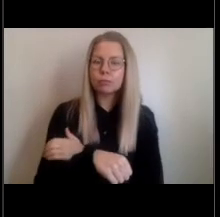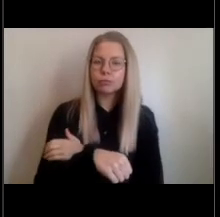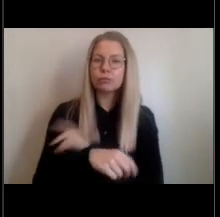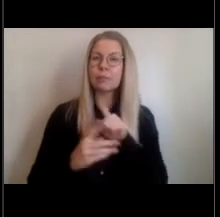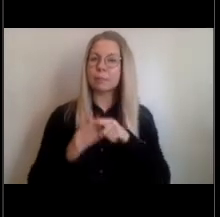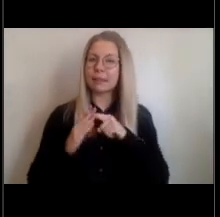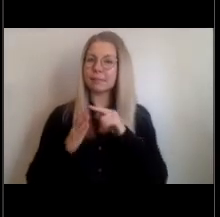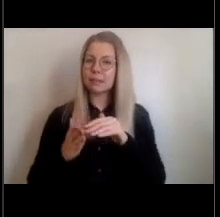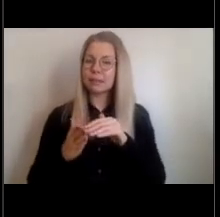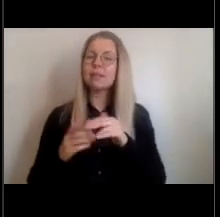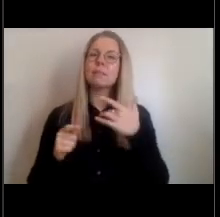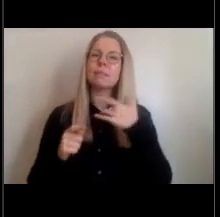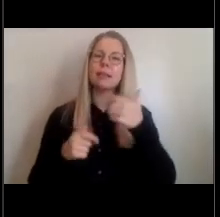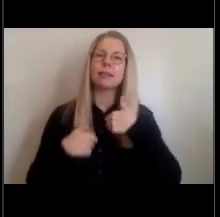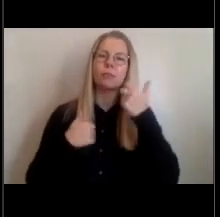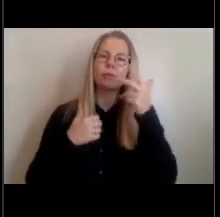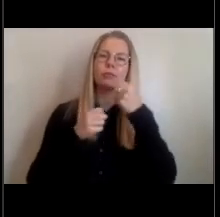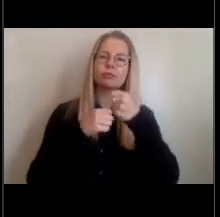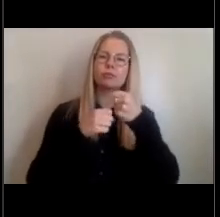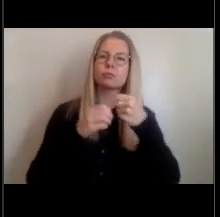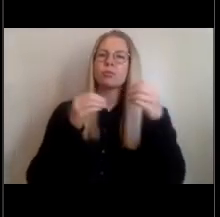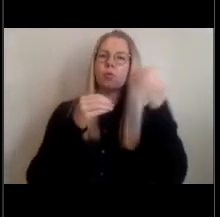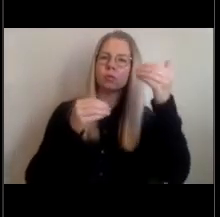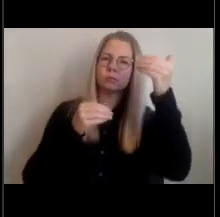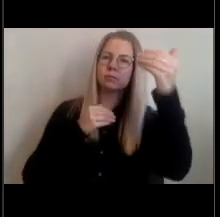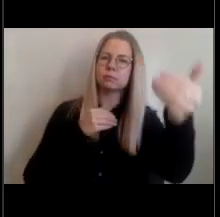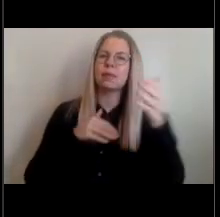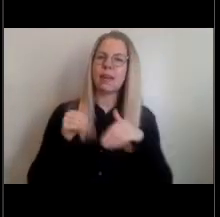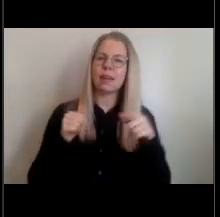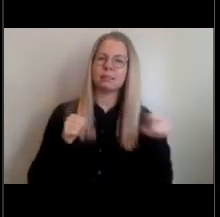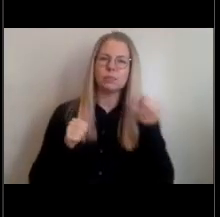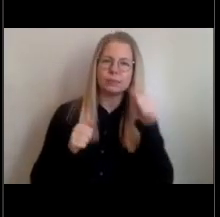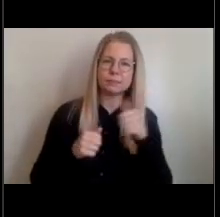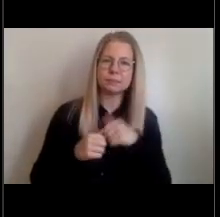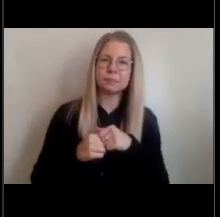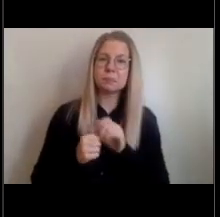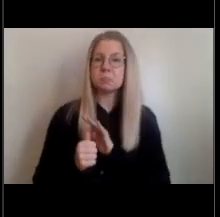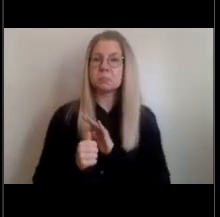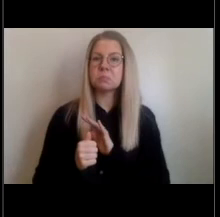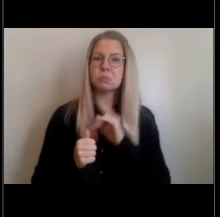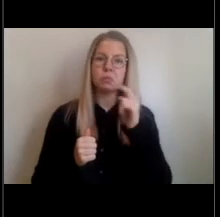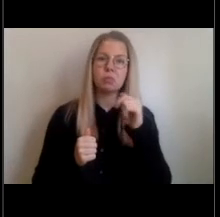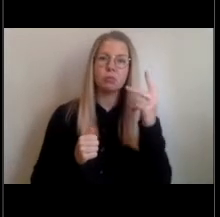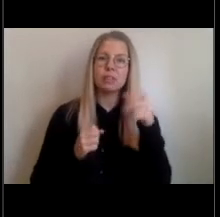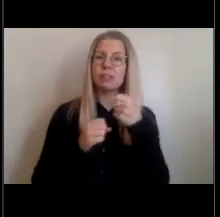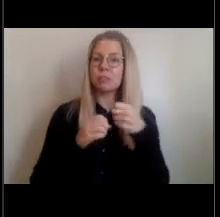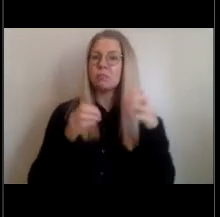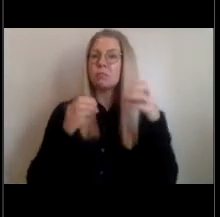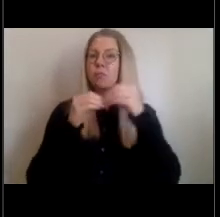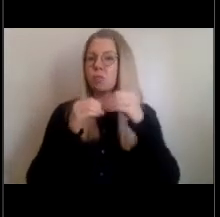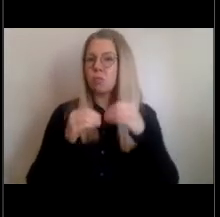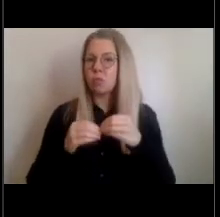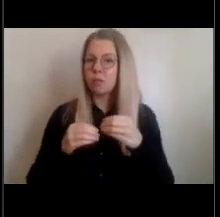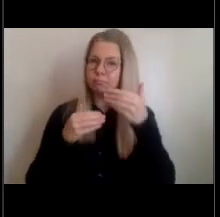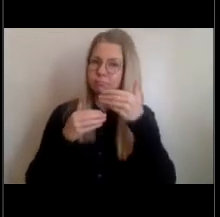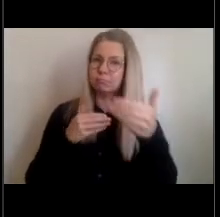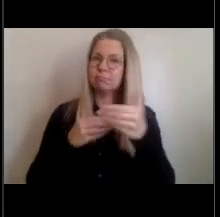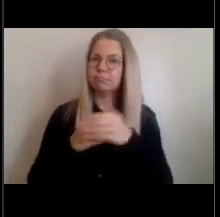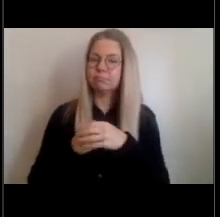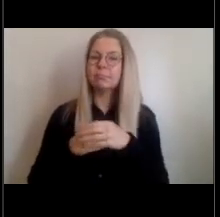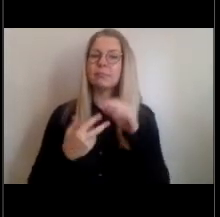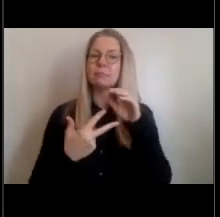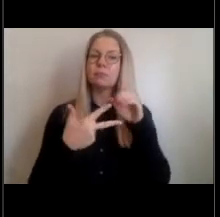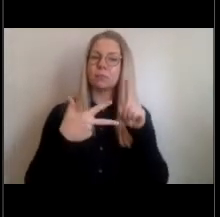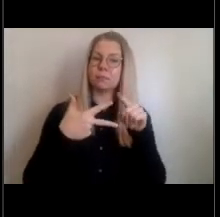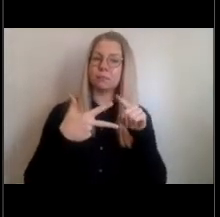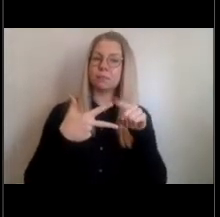than those who didn't. It was pretty good, right? A 1 to 3 year life bonus. Now, if you were a non-smoker or you tended to exercise